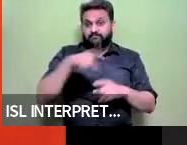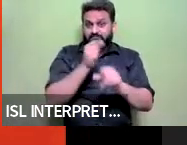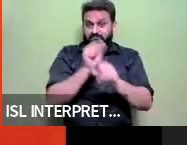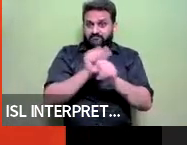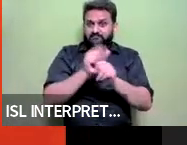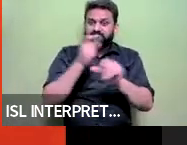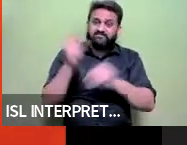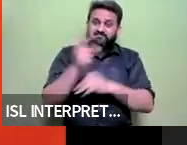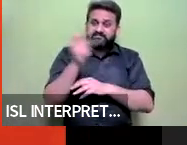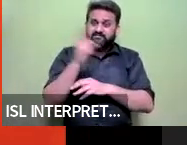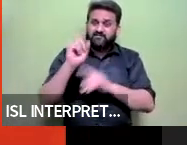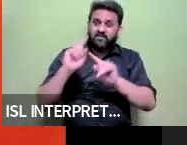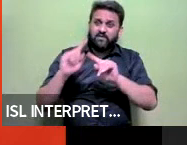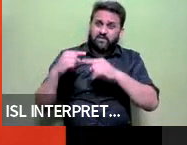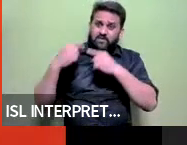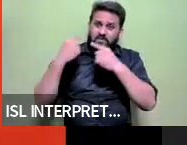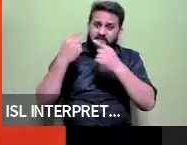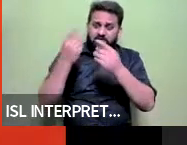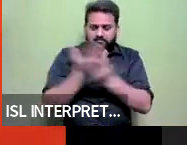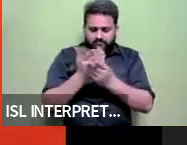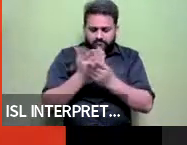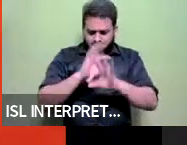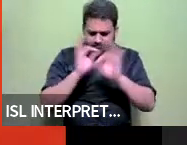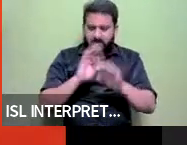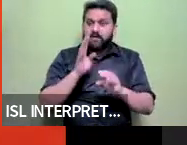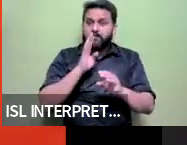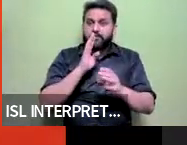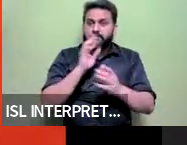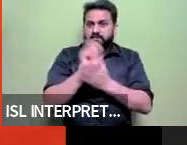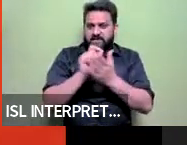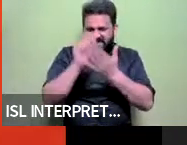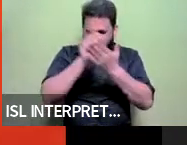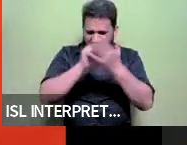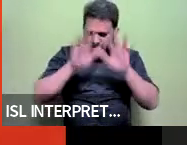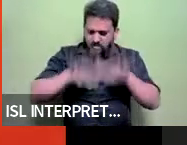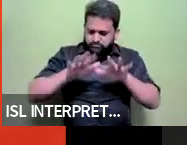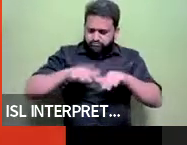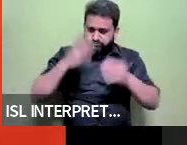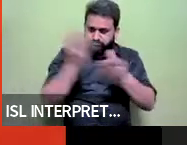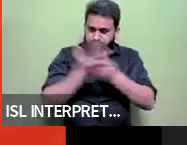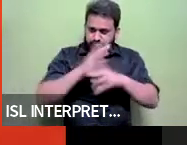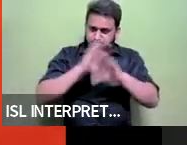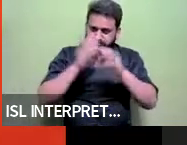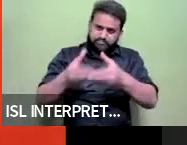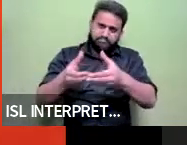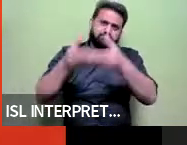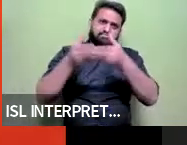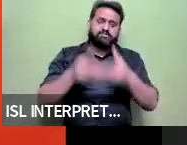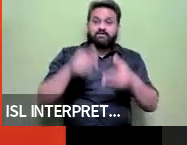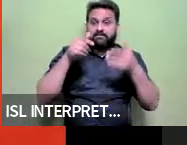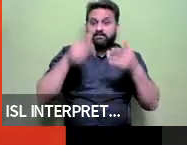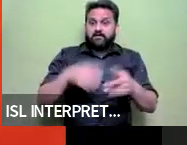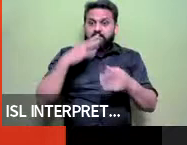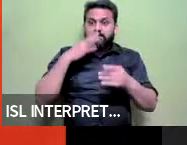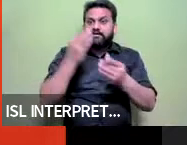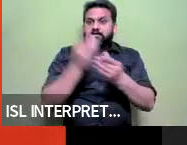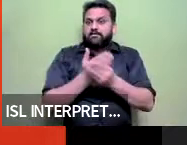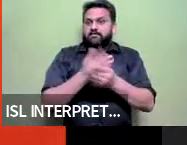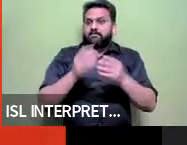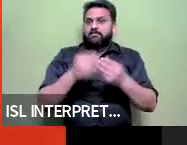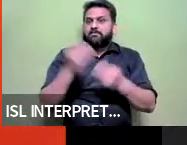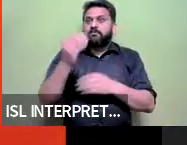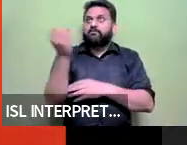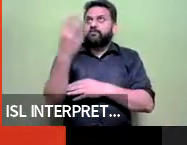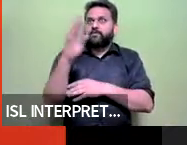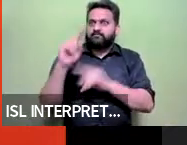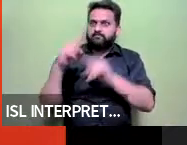many months now. You just submitted your oral written submission for respondent. Now you are starting. You already spent almost 4